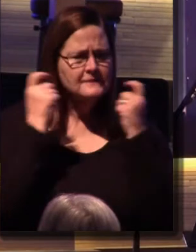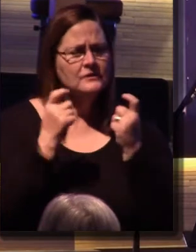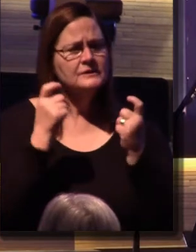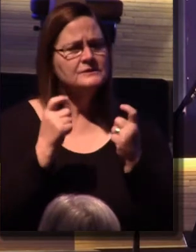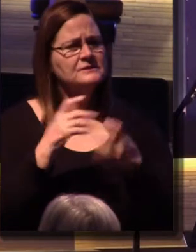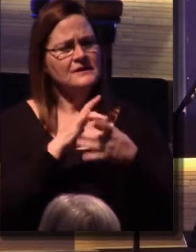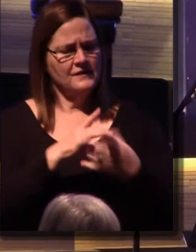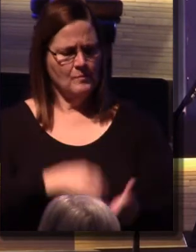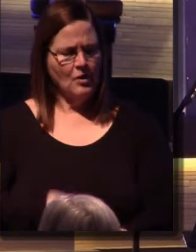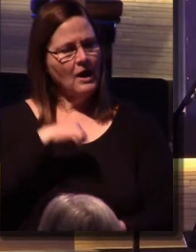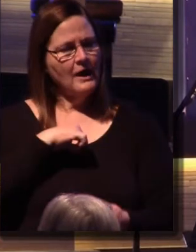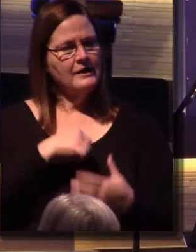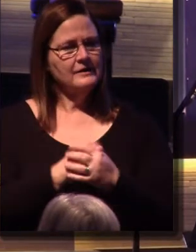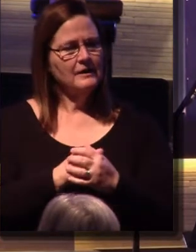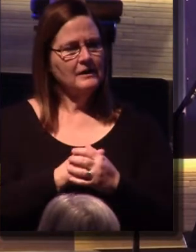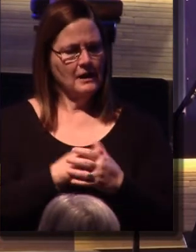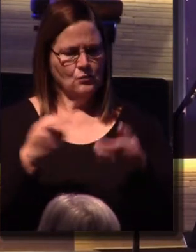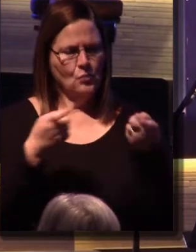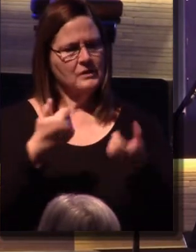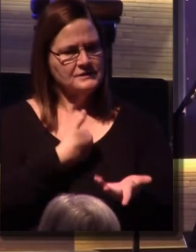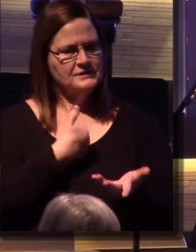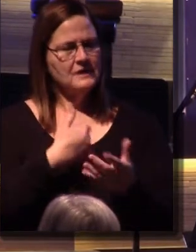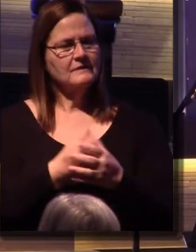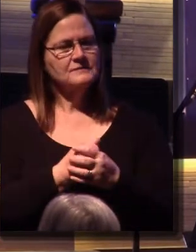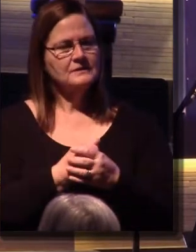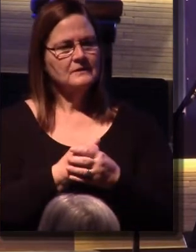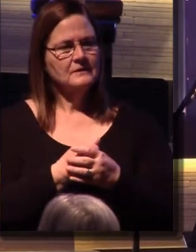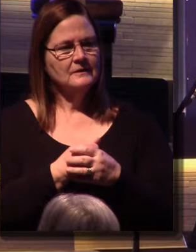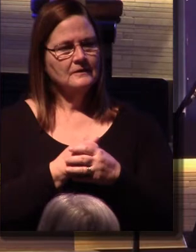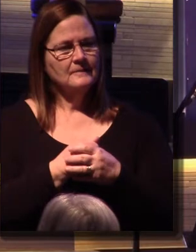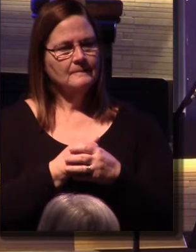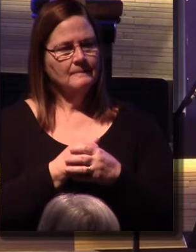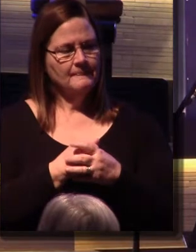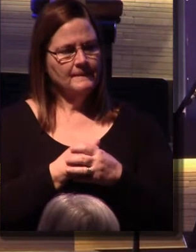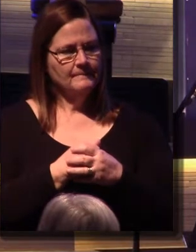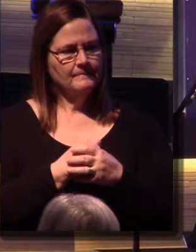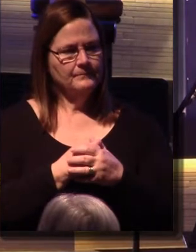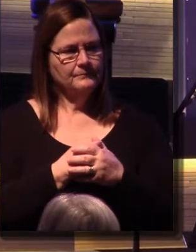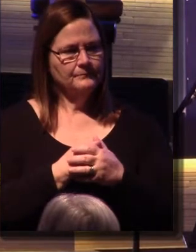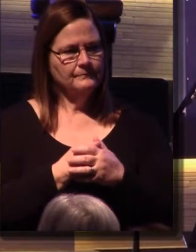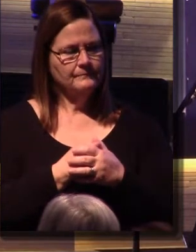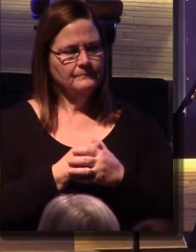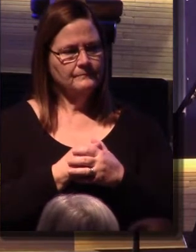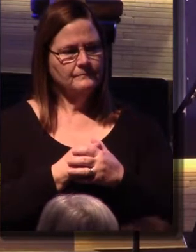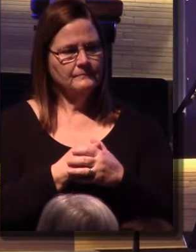sinfulness in his pride at self-rule that God has at heart here in this